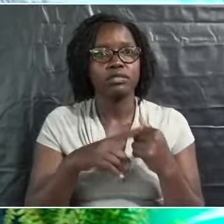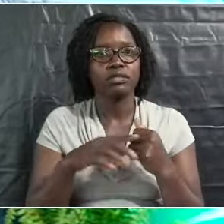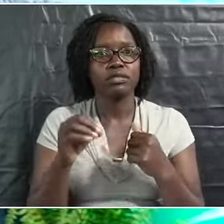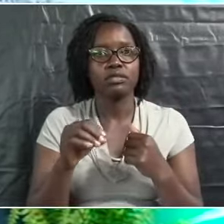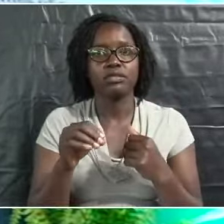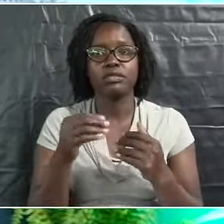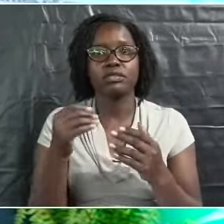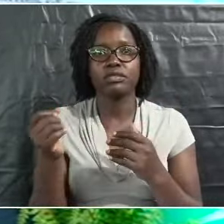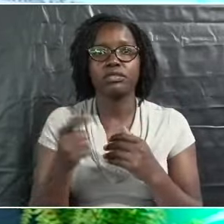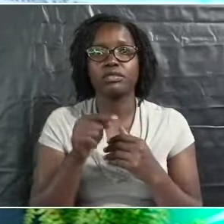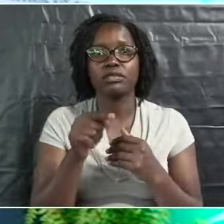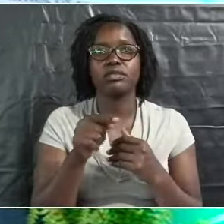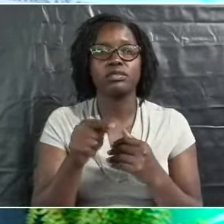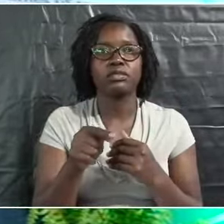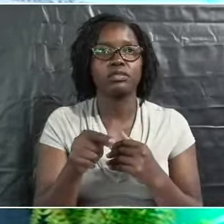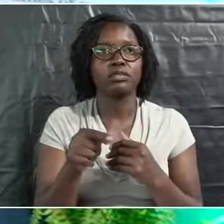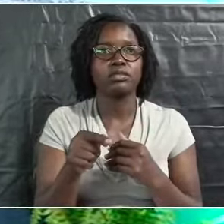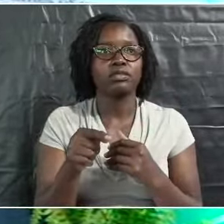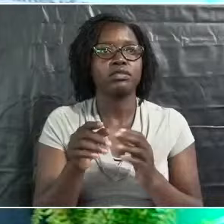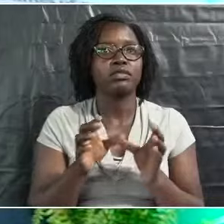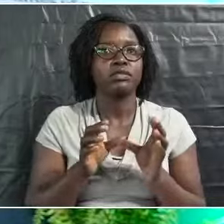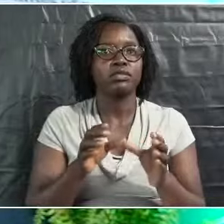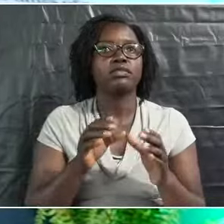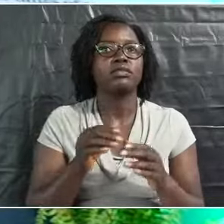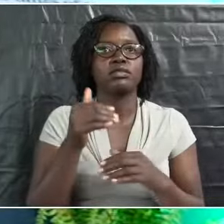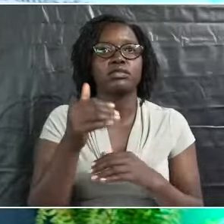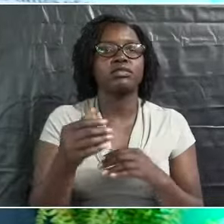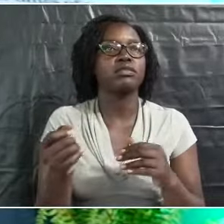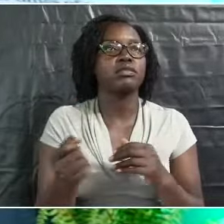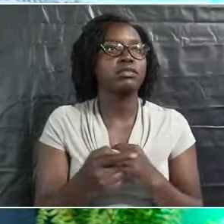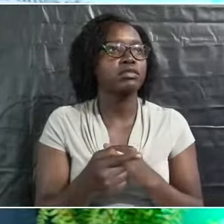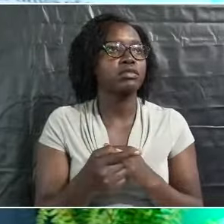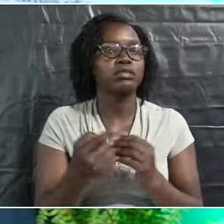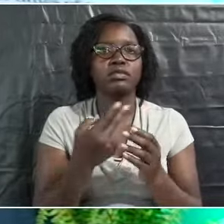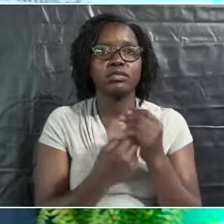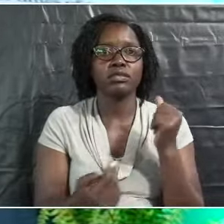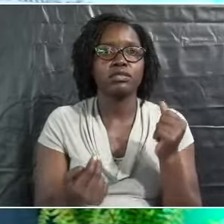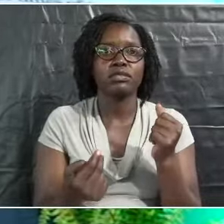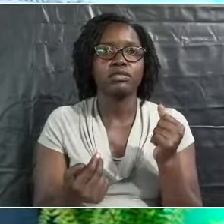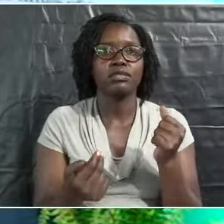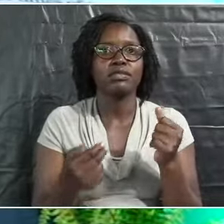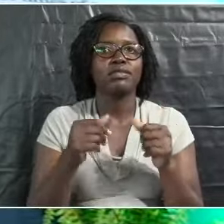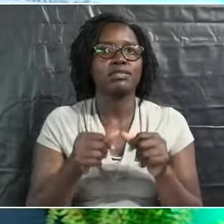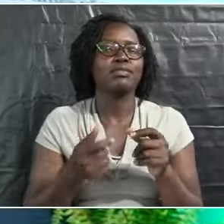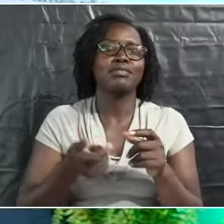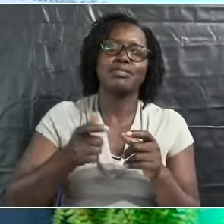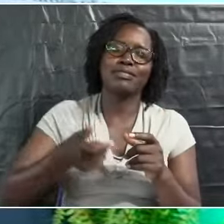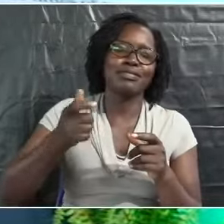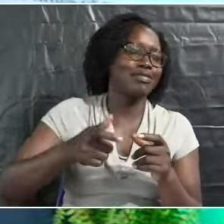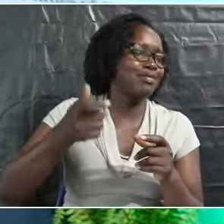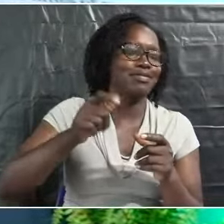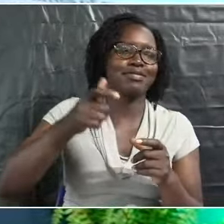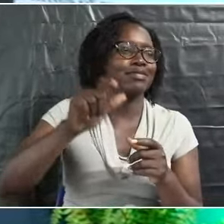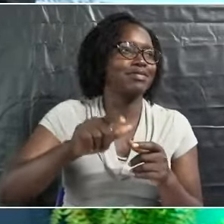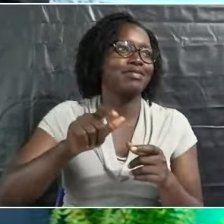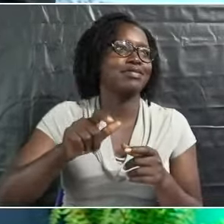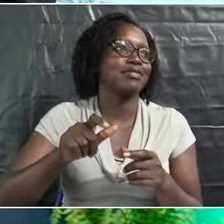particular month you are supposed to bring it, and you push it to the following month, it doubles, and it goes on and on and on like